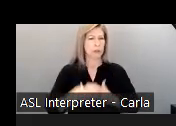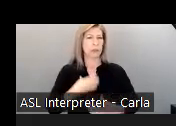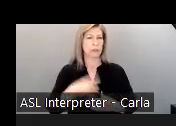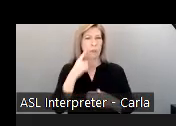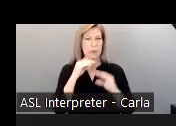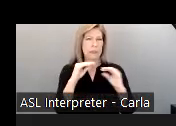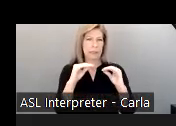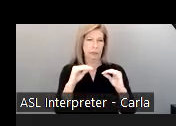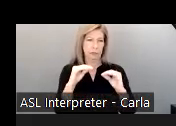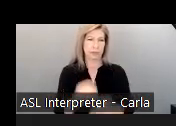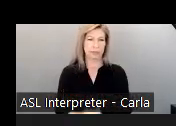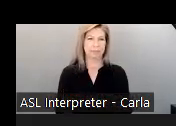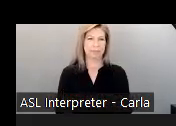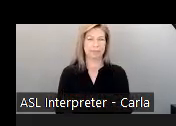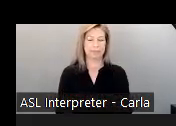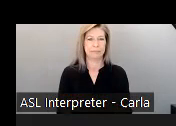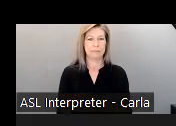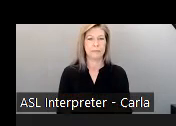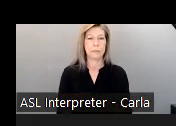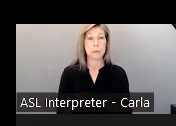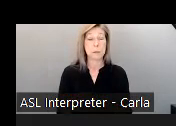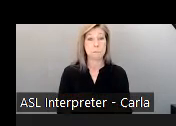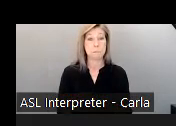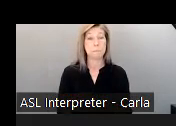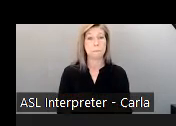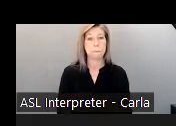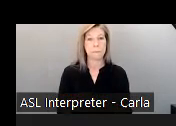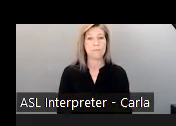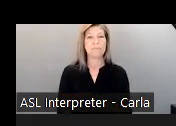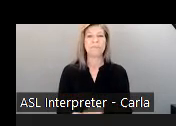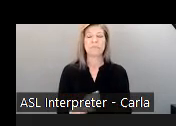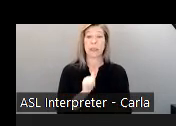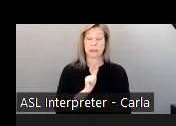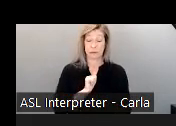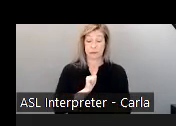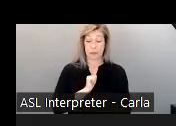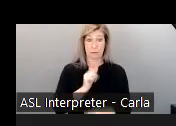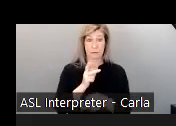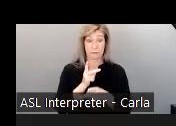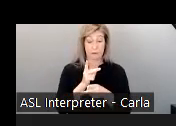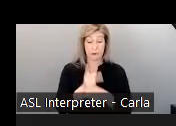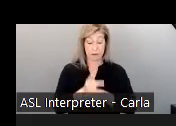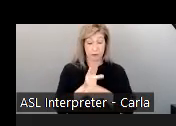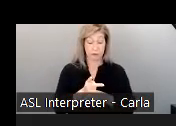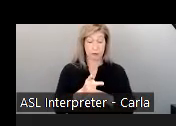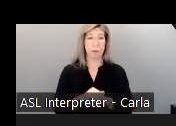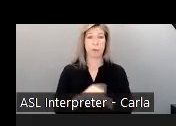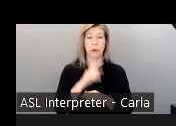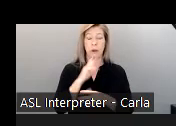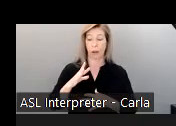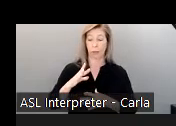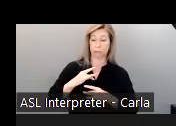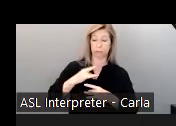it. So I cannot talk about self-care, vicarious trauma